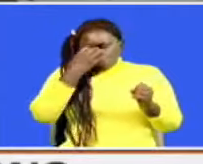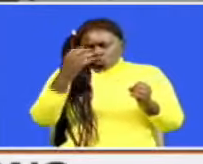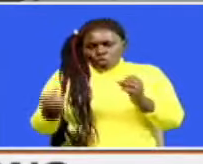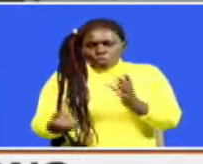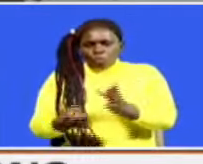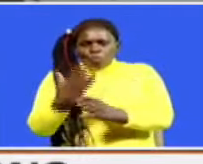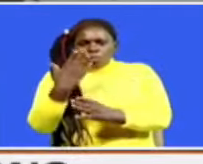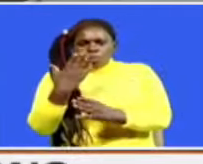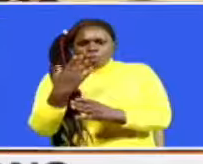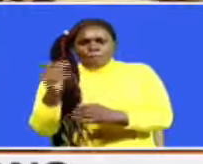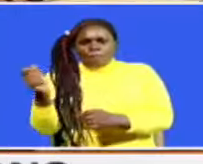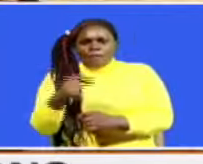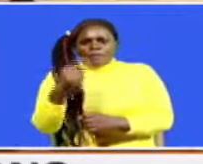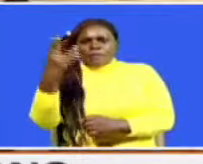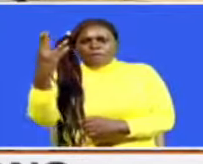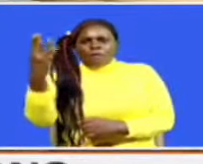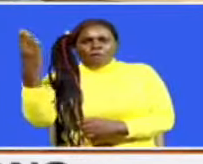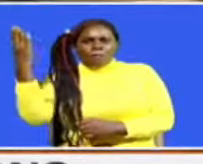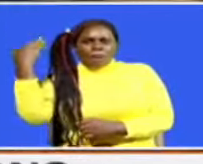Ruto 4 months ago.